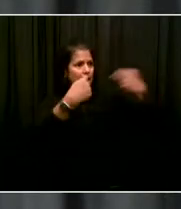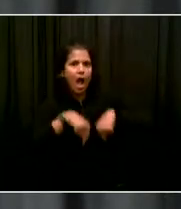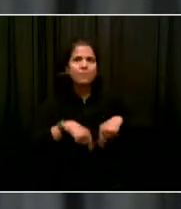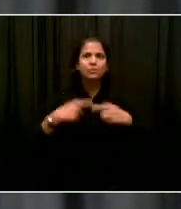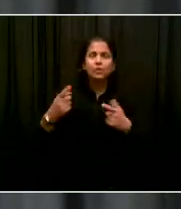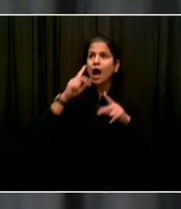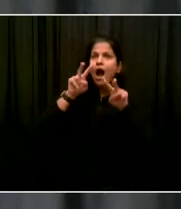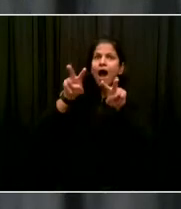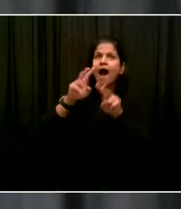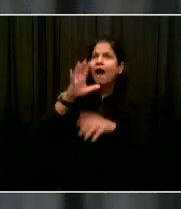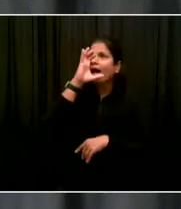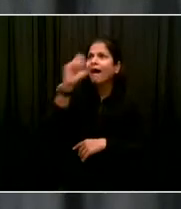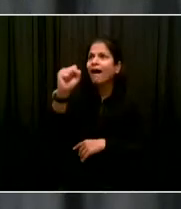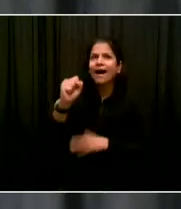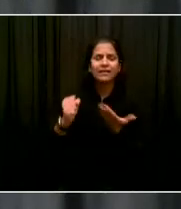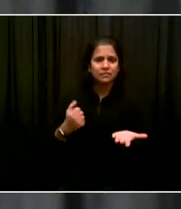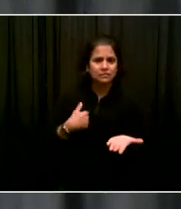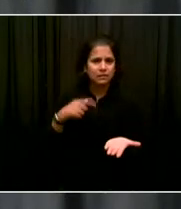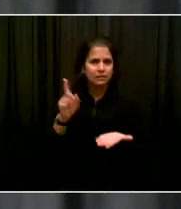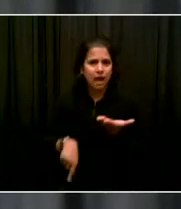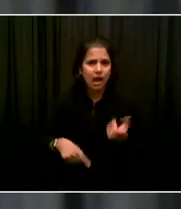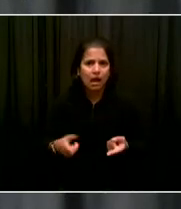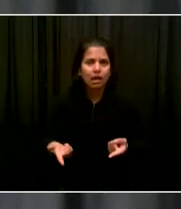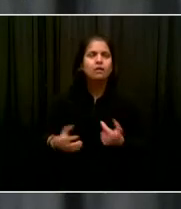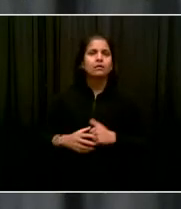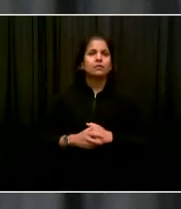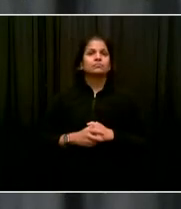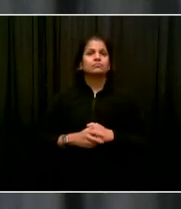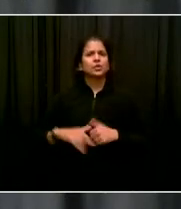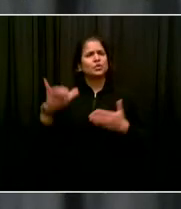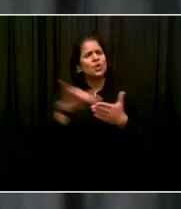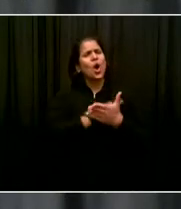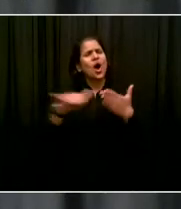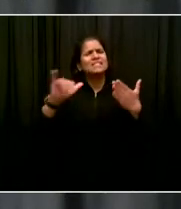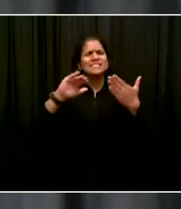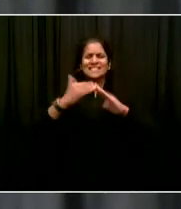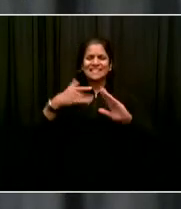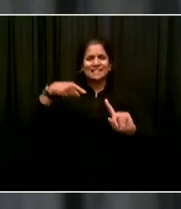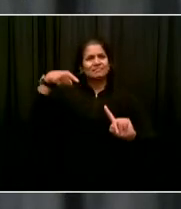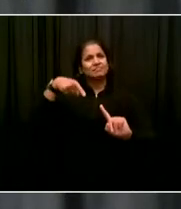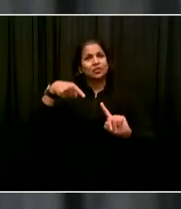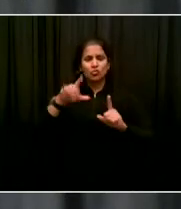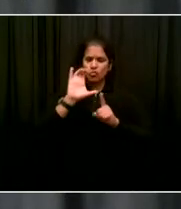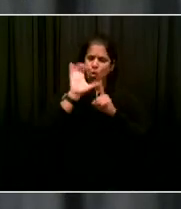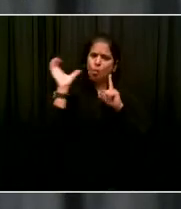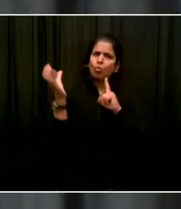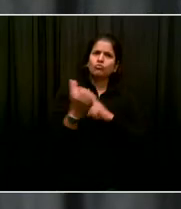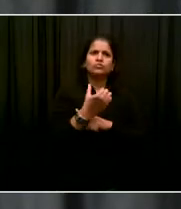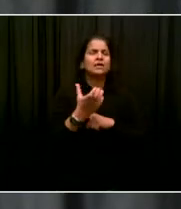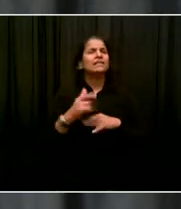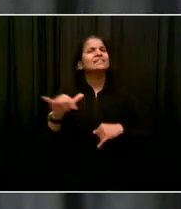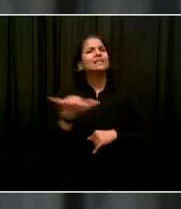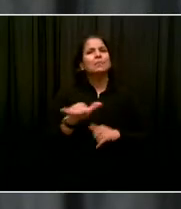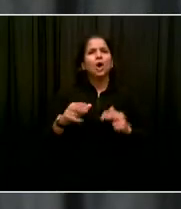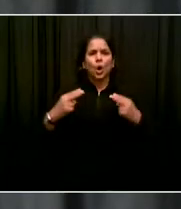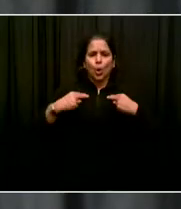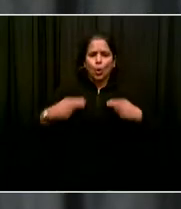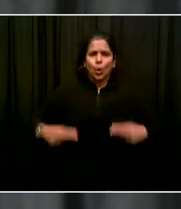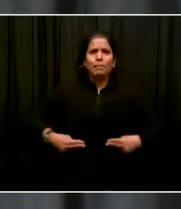culture is our DNA. Amen. And this virus, you know, first with the Rona and now the